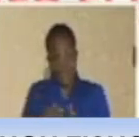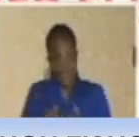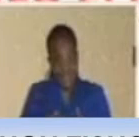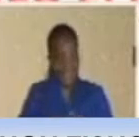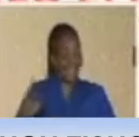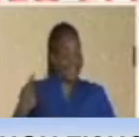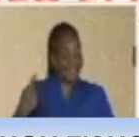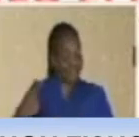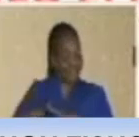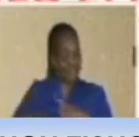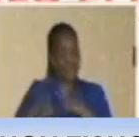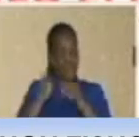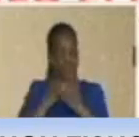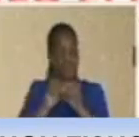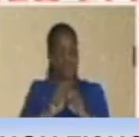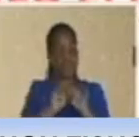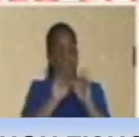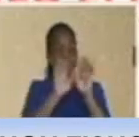be devised.